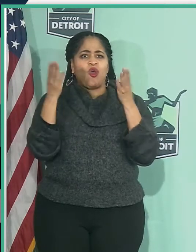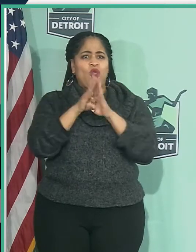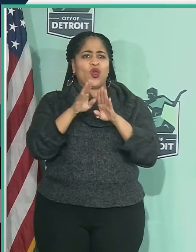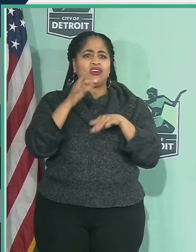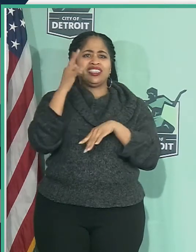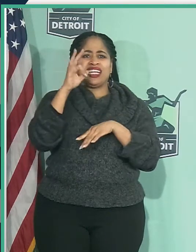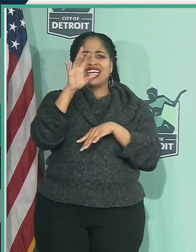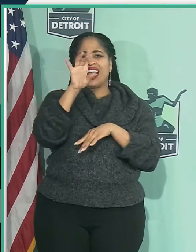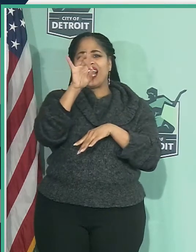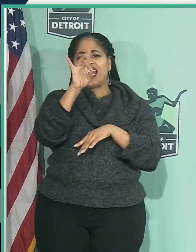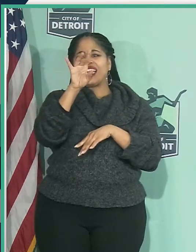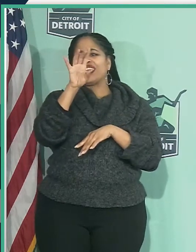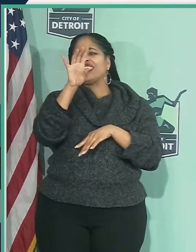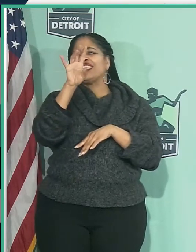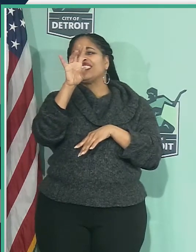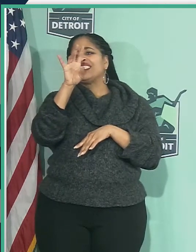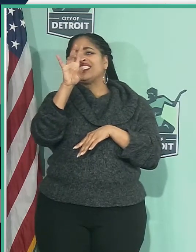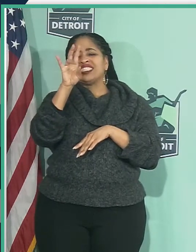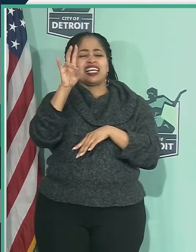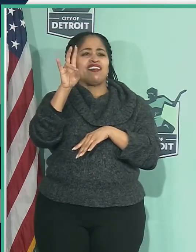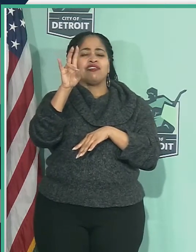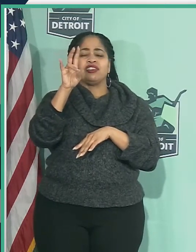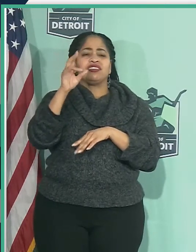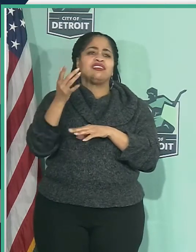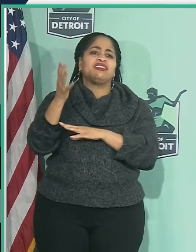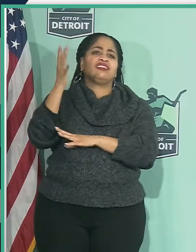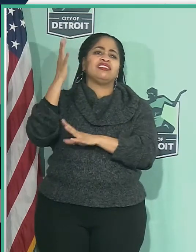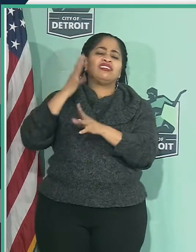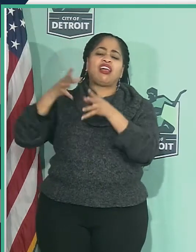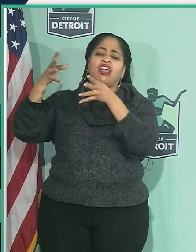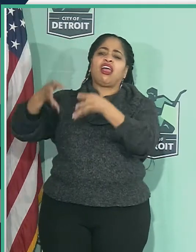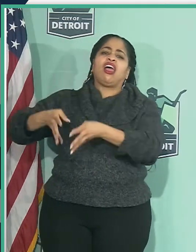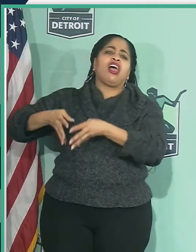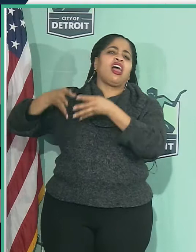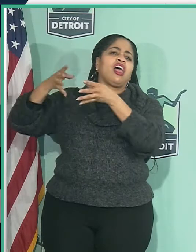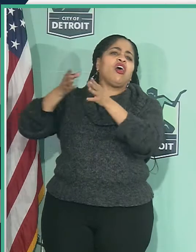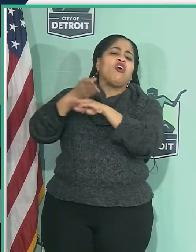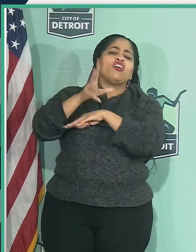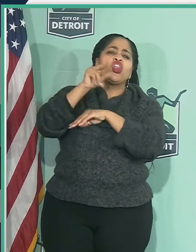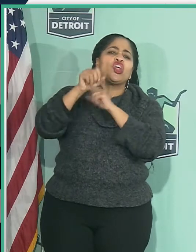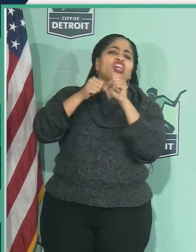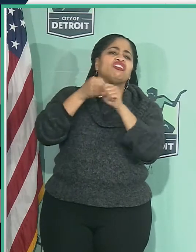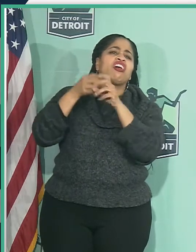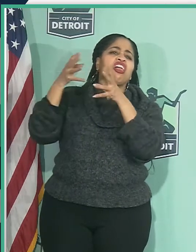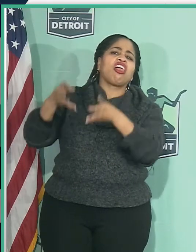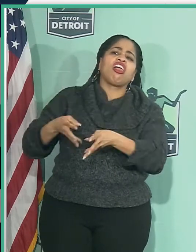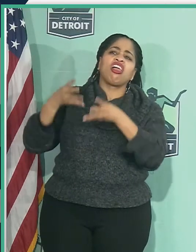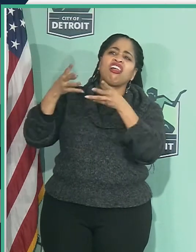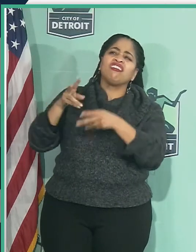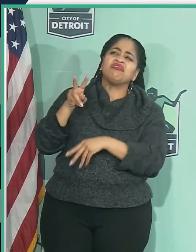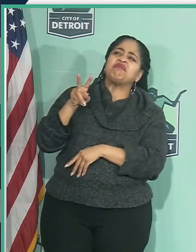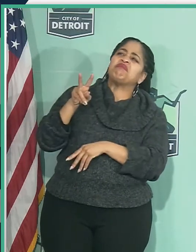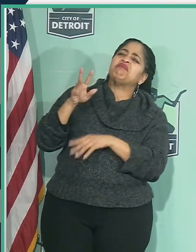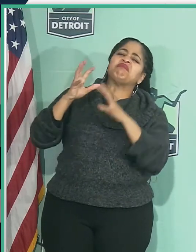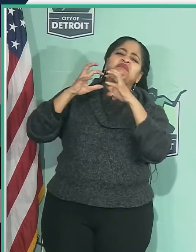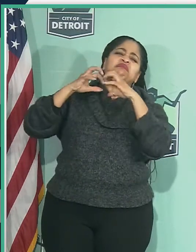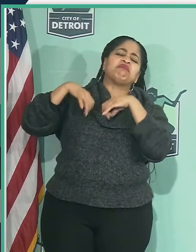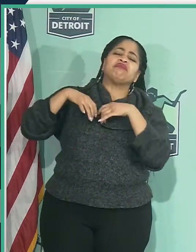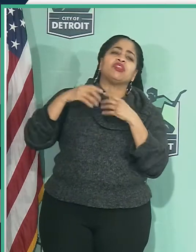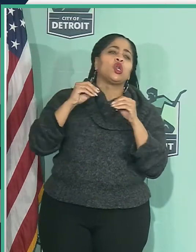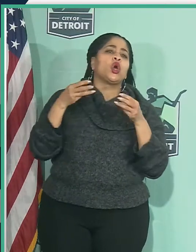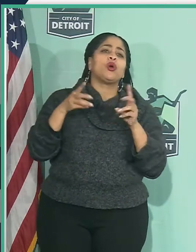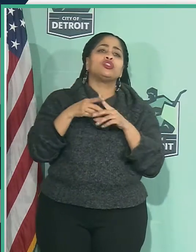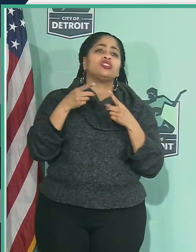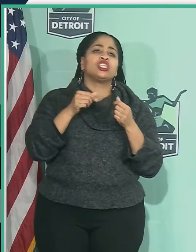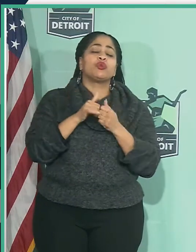1987. It has been sitting there as a huge eyesore for more than 30 years, and we had no way to deal with it. Now, North